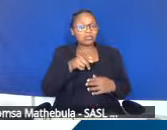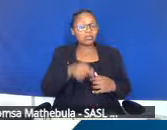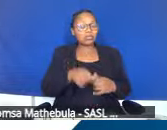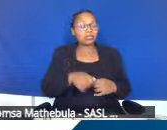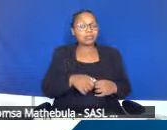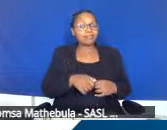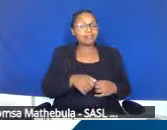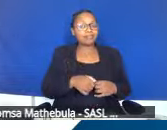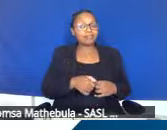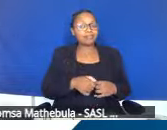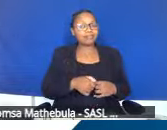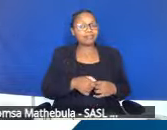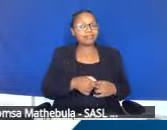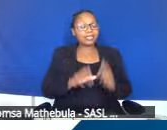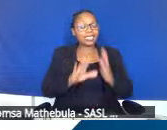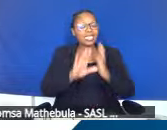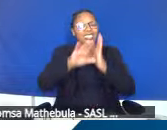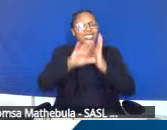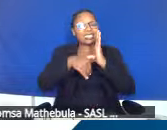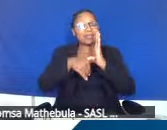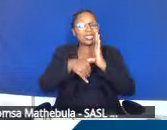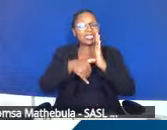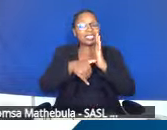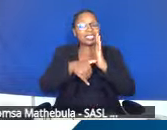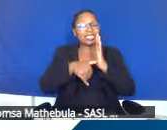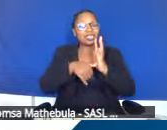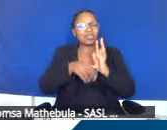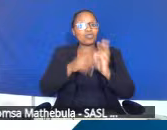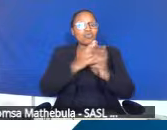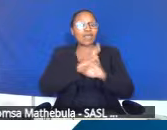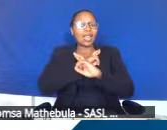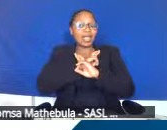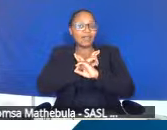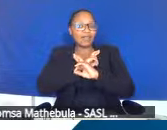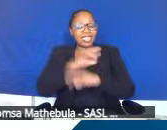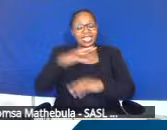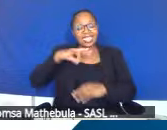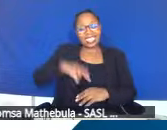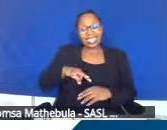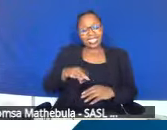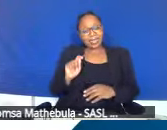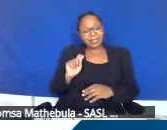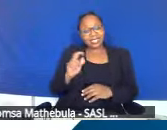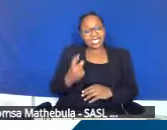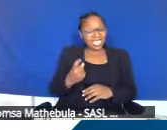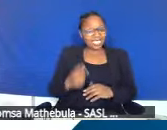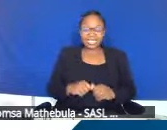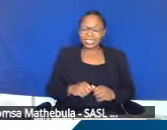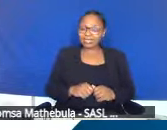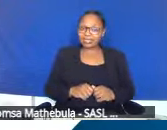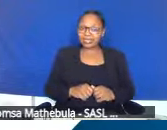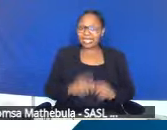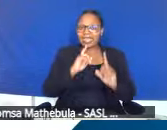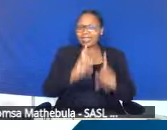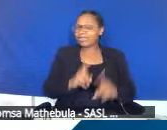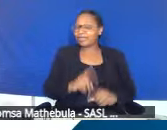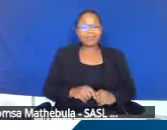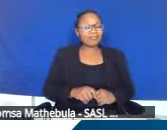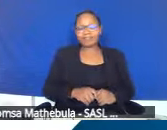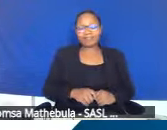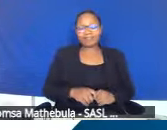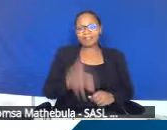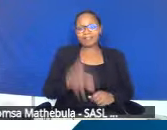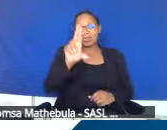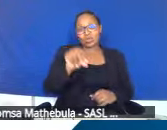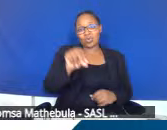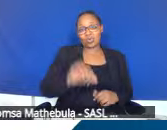the disability relief in the Income Tax Act. The answer is no. I had a person the other